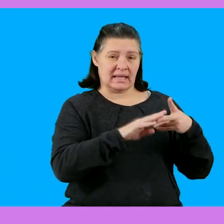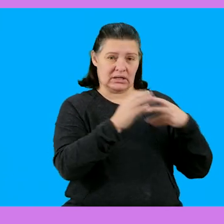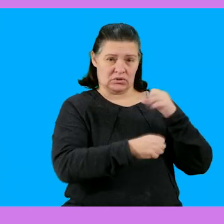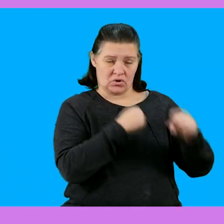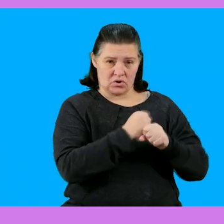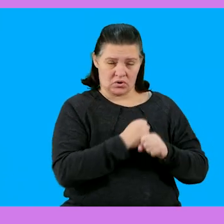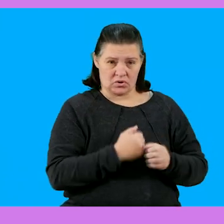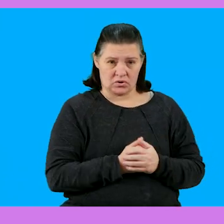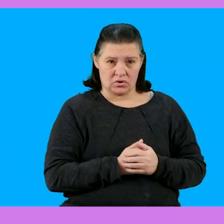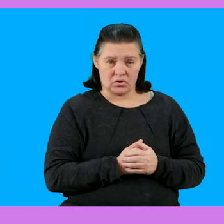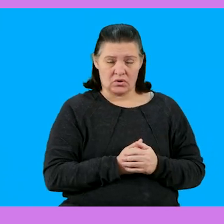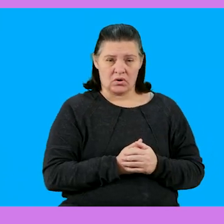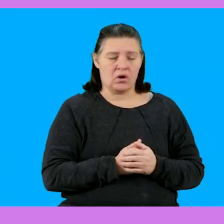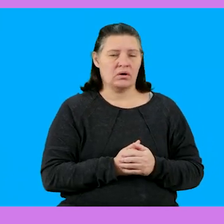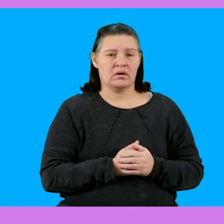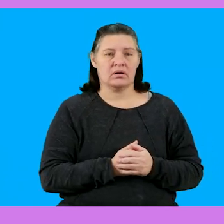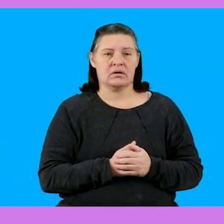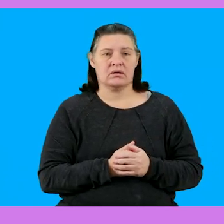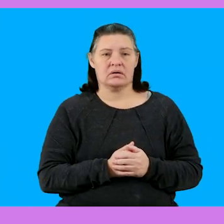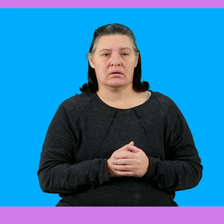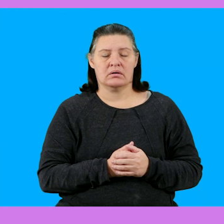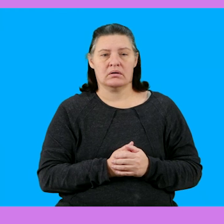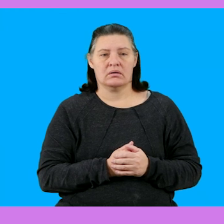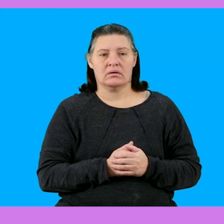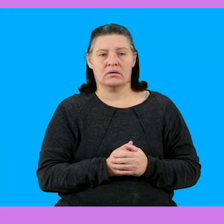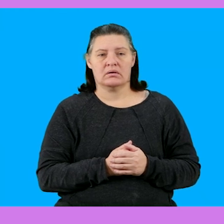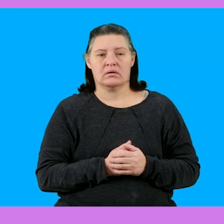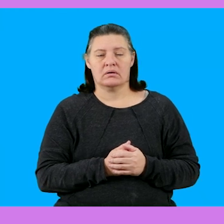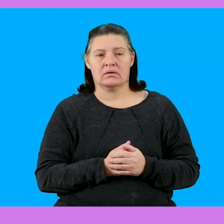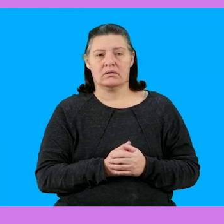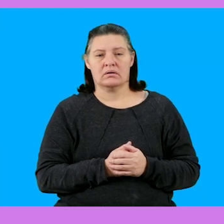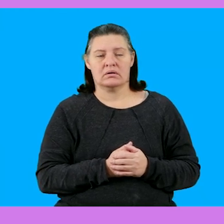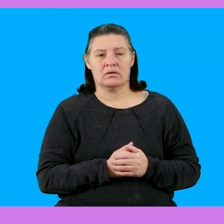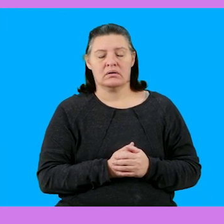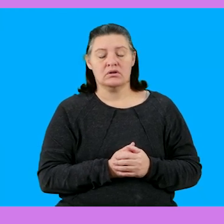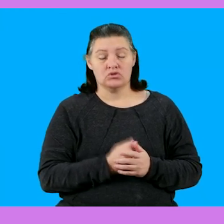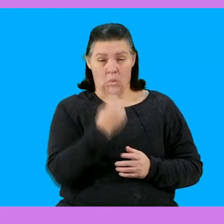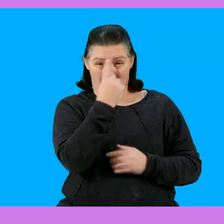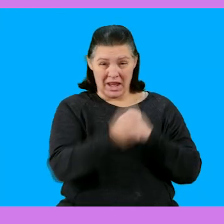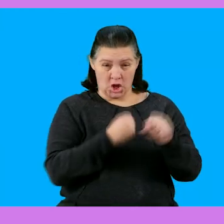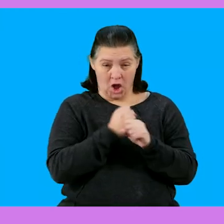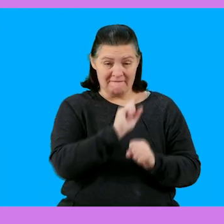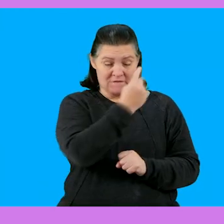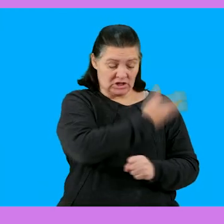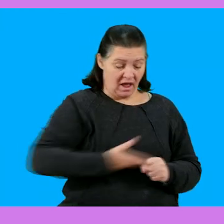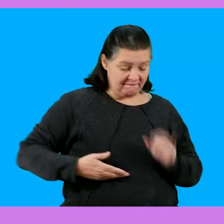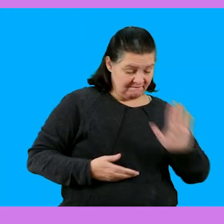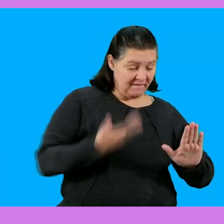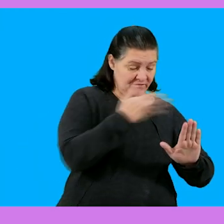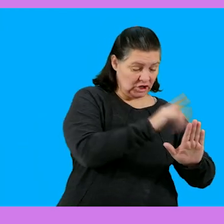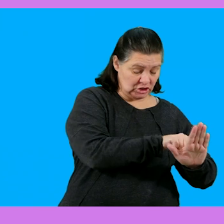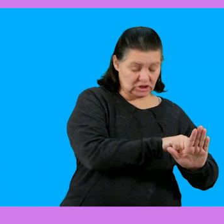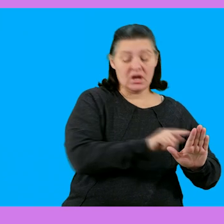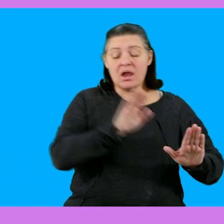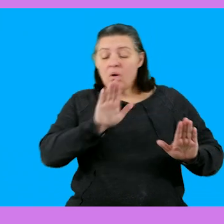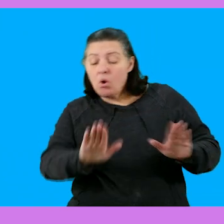second year, right? What is the second? So I'm going to write second half year. What needs